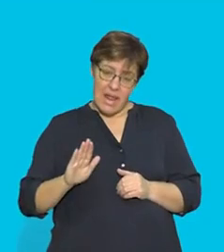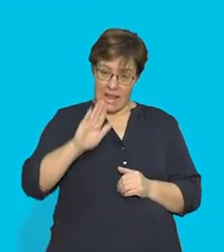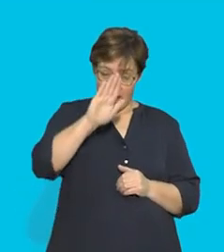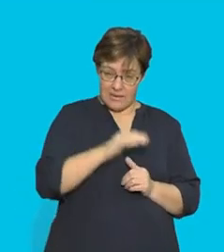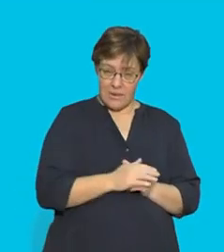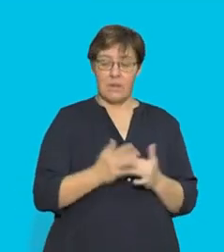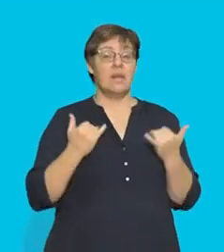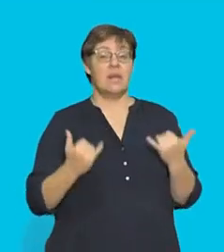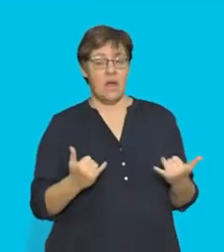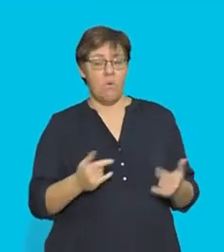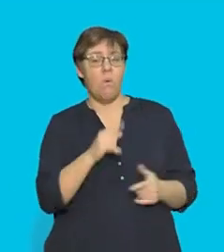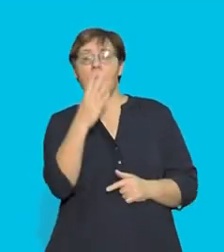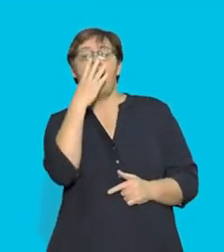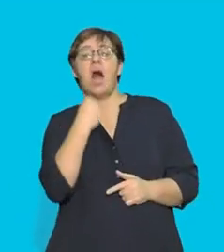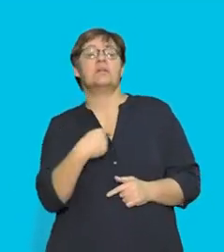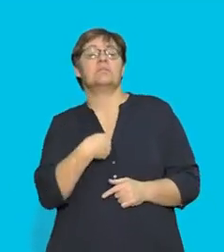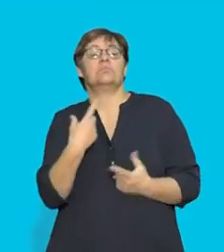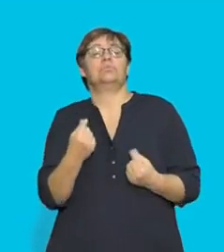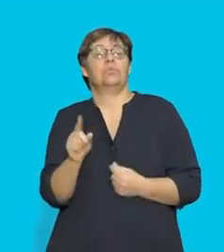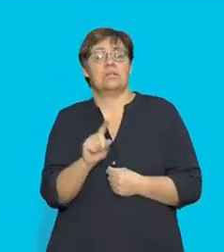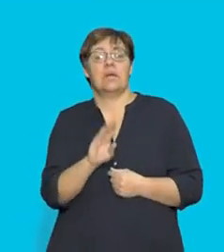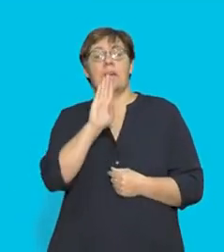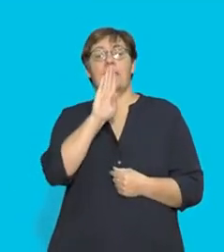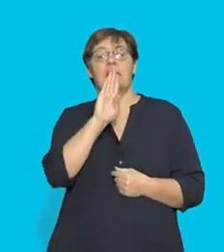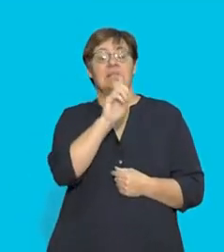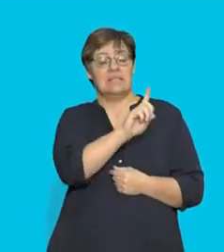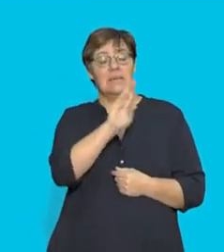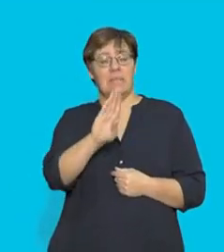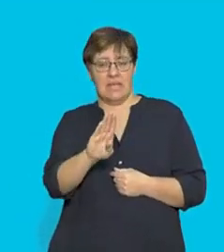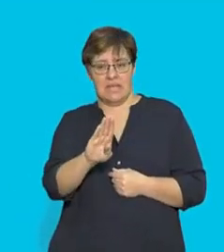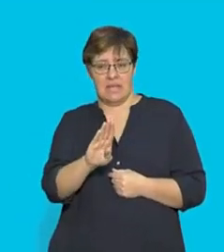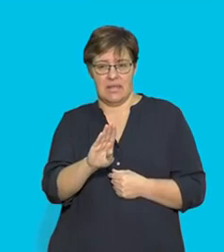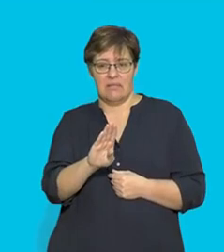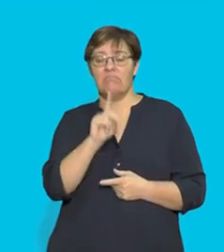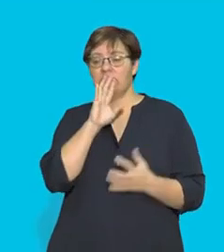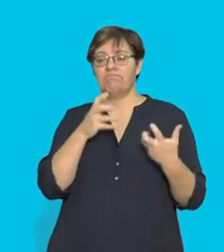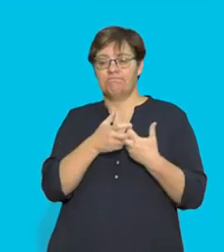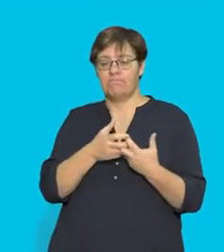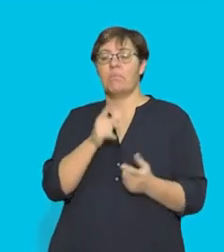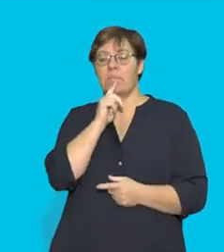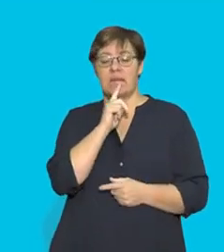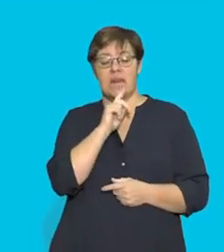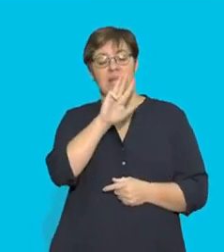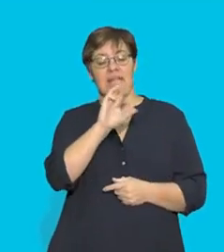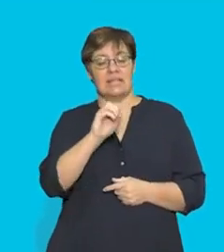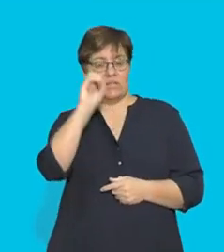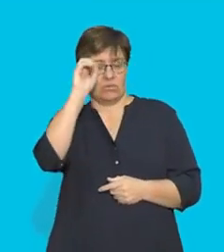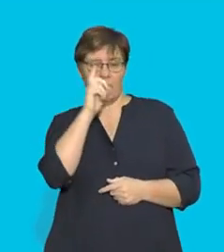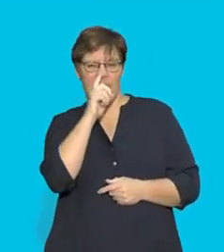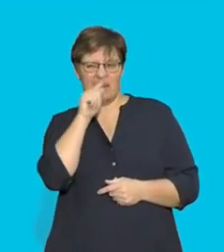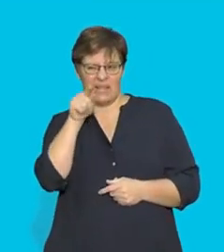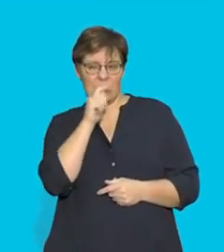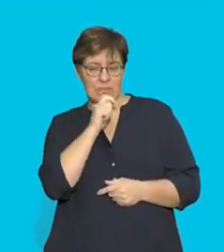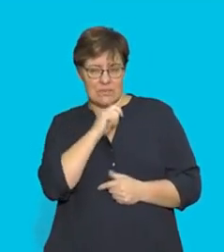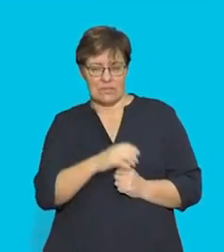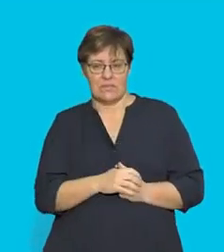moment, all they're asking us to find is dB in terms of y and theta. So we're going to be using the right angle triangle, the pink one. So basically, we've